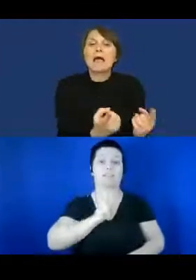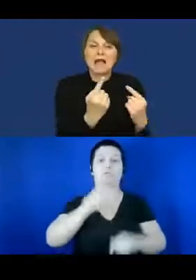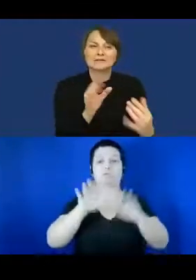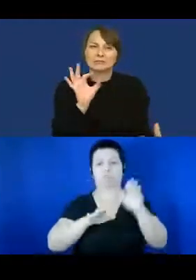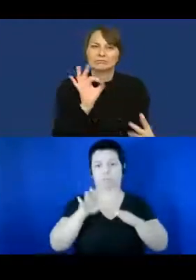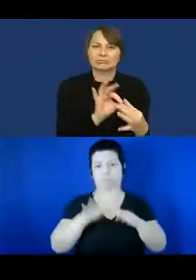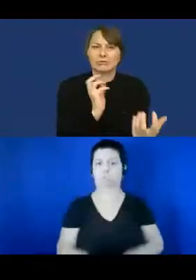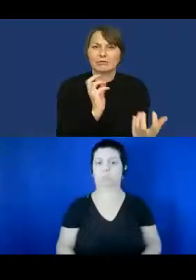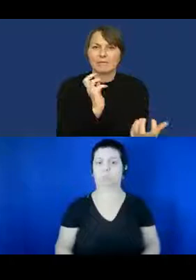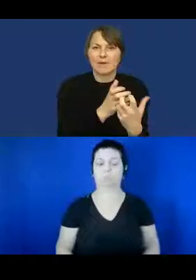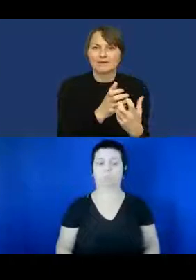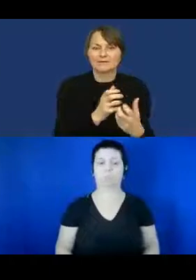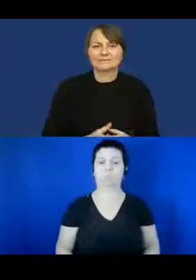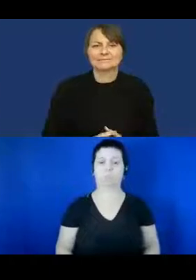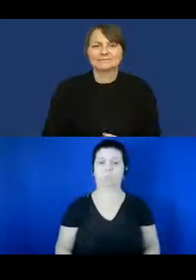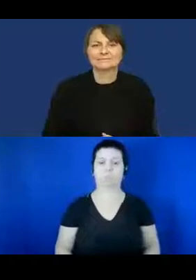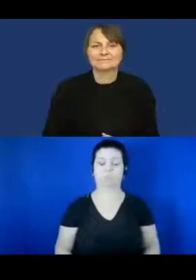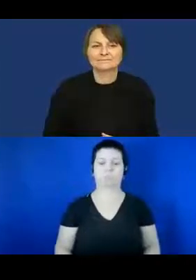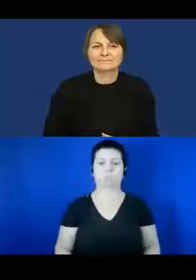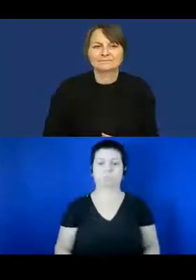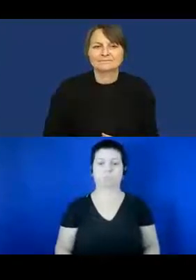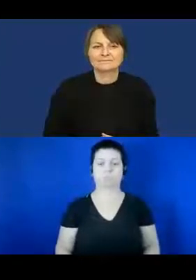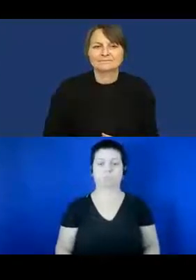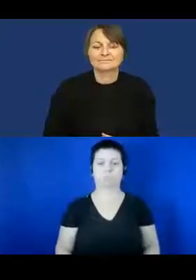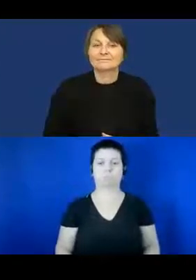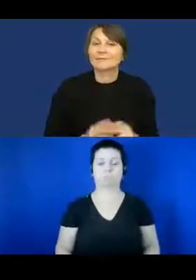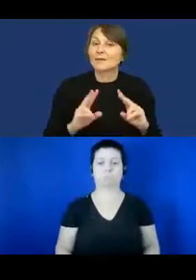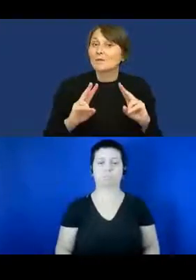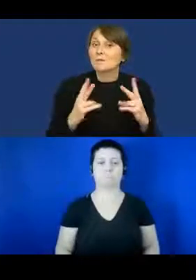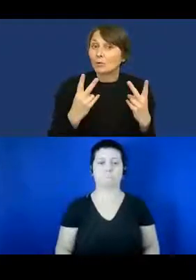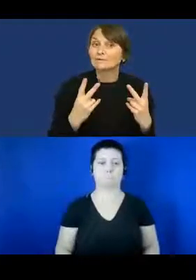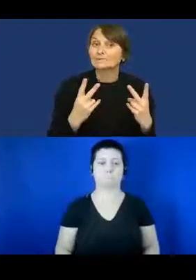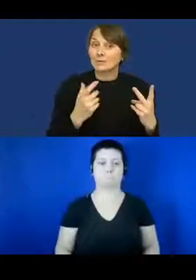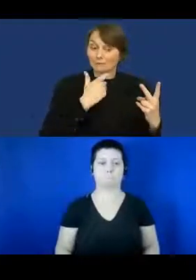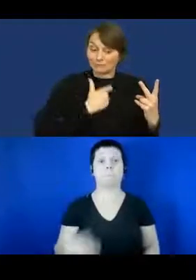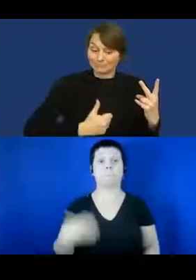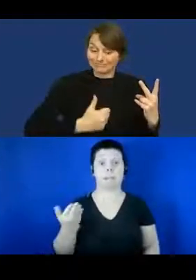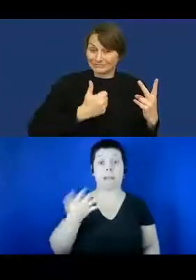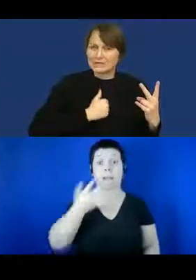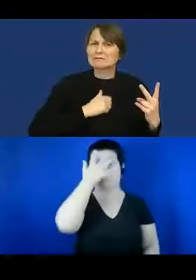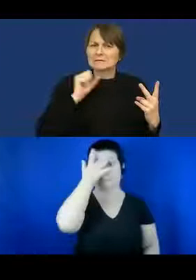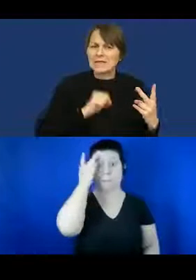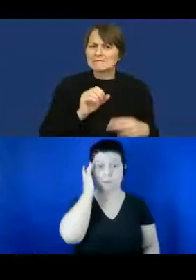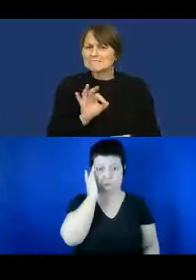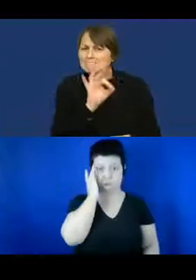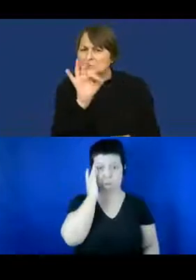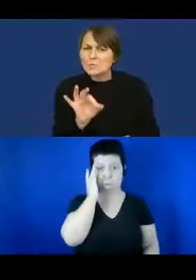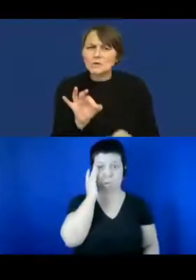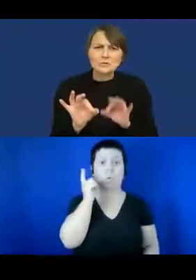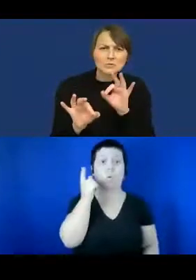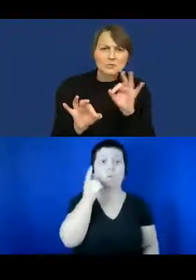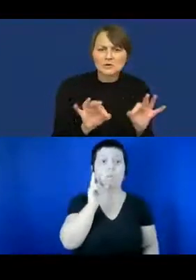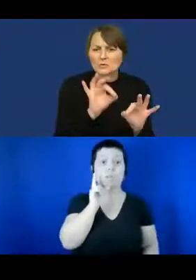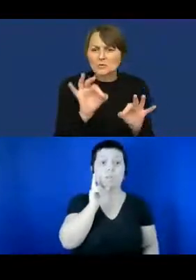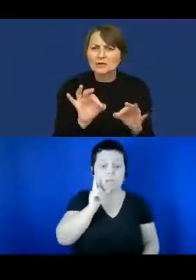And it is important that the user is able to deliver queries to the system. And